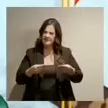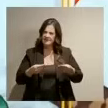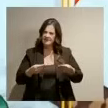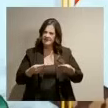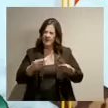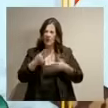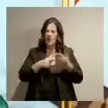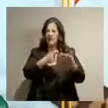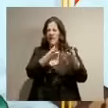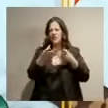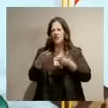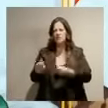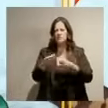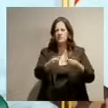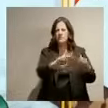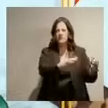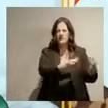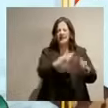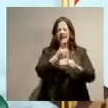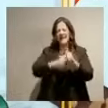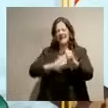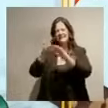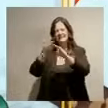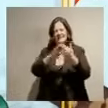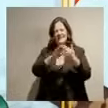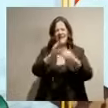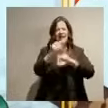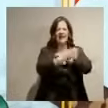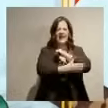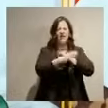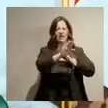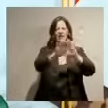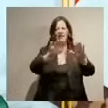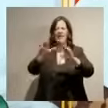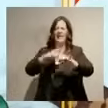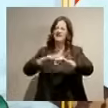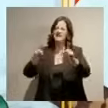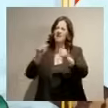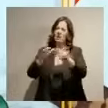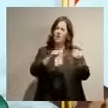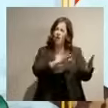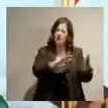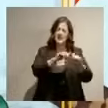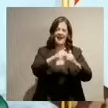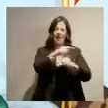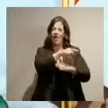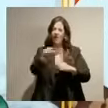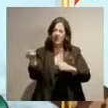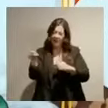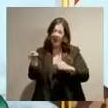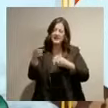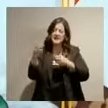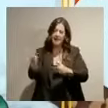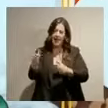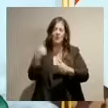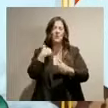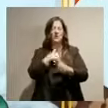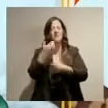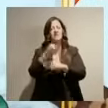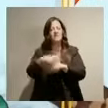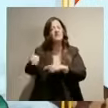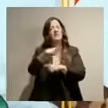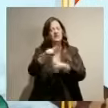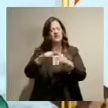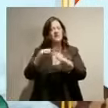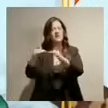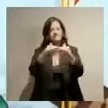determinative, and each city and county has different strategies and approaches. We've tried to level set that to your subsequent question